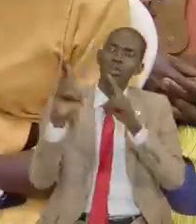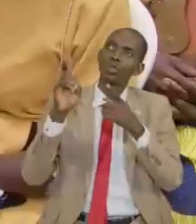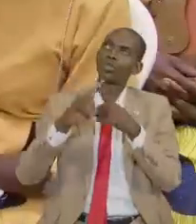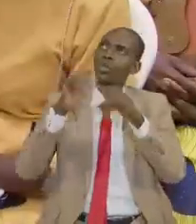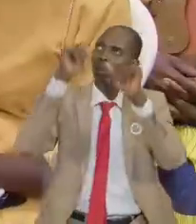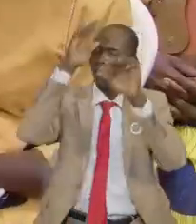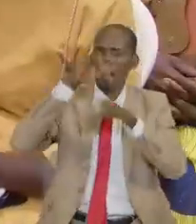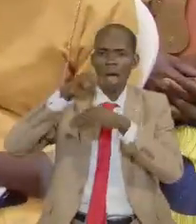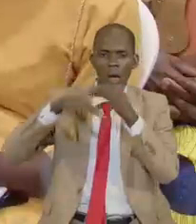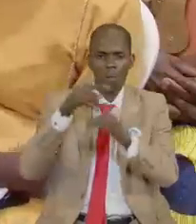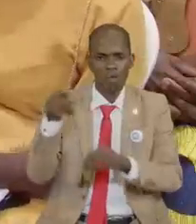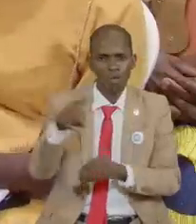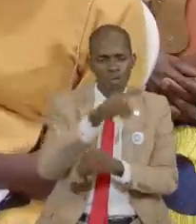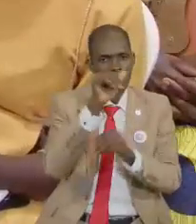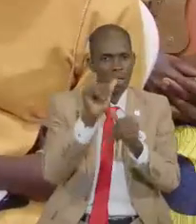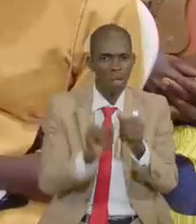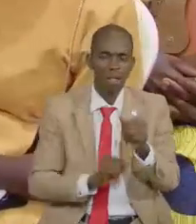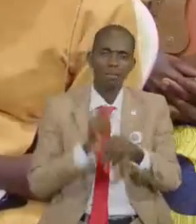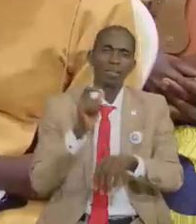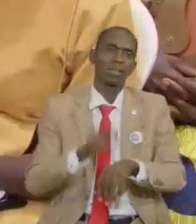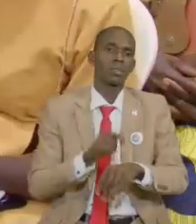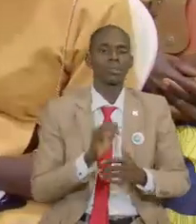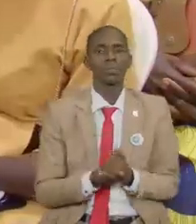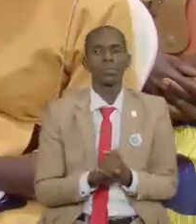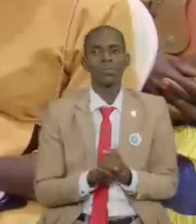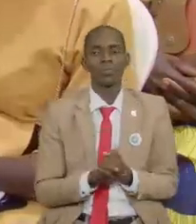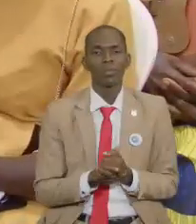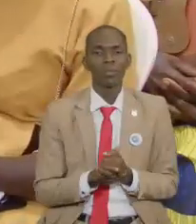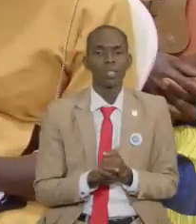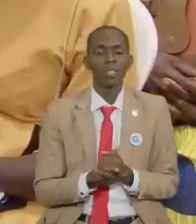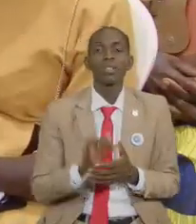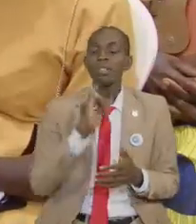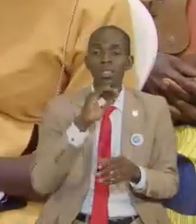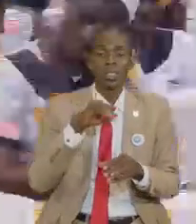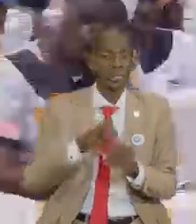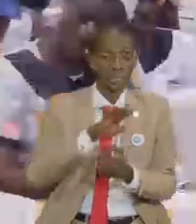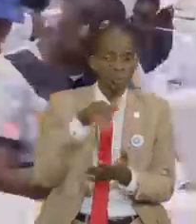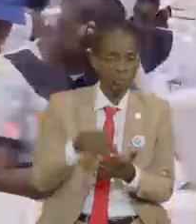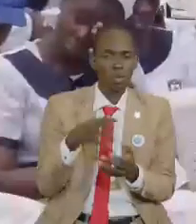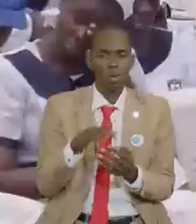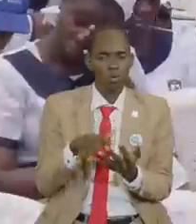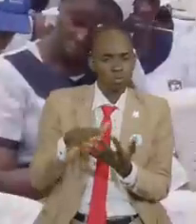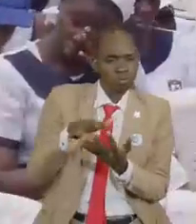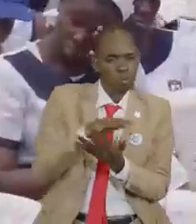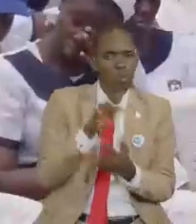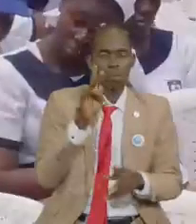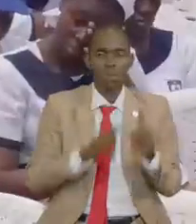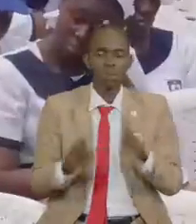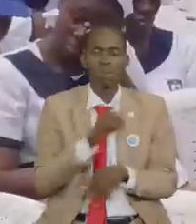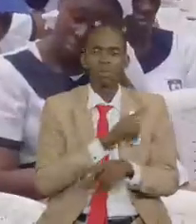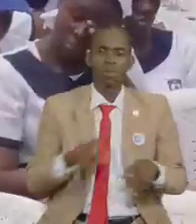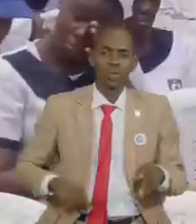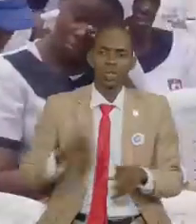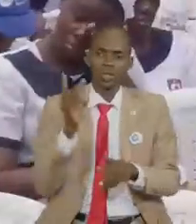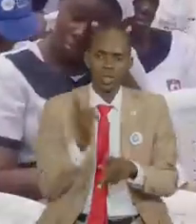every time. It's in the midst of those people, Lord, keep him as